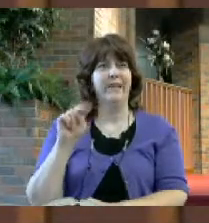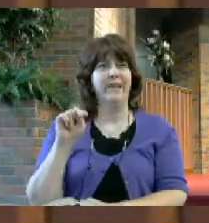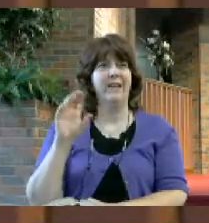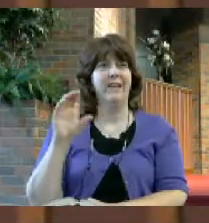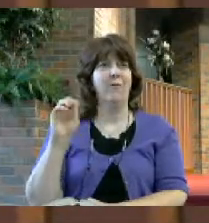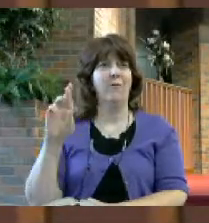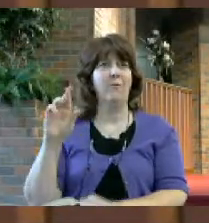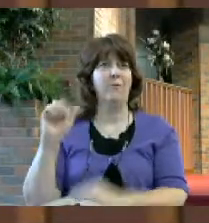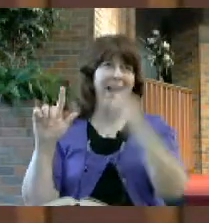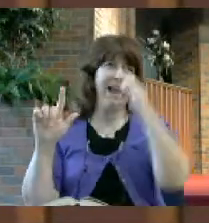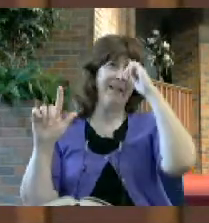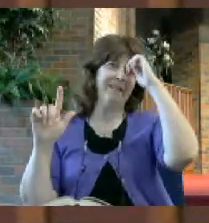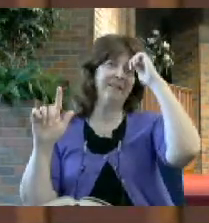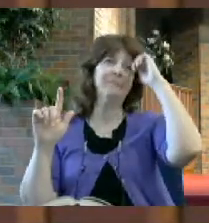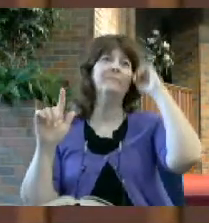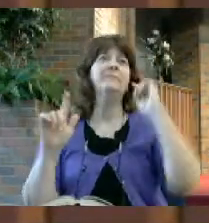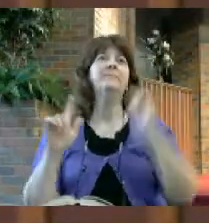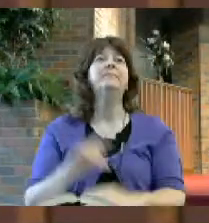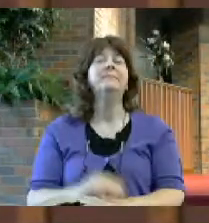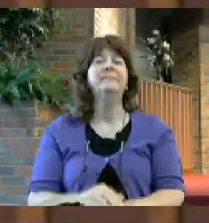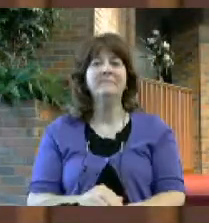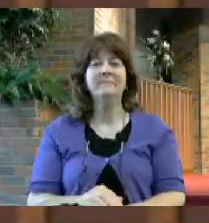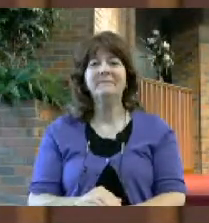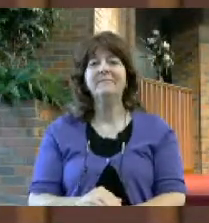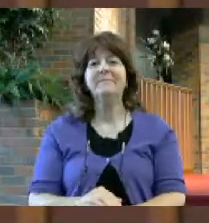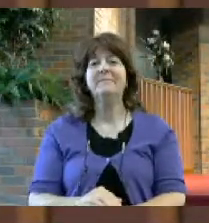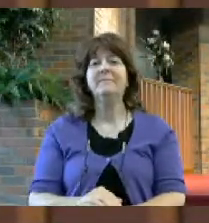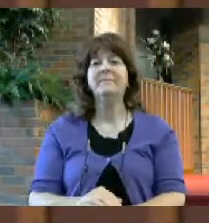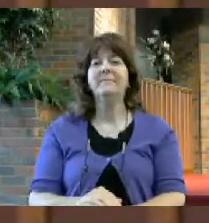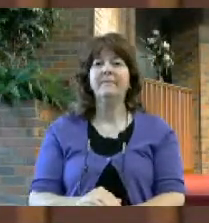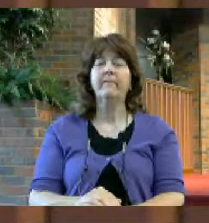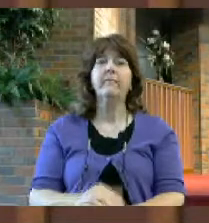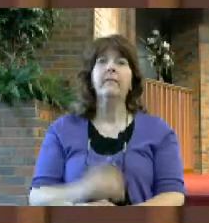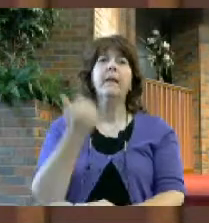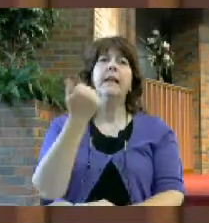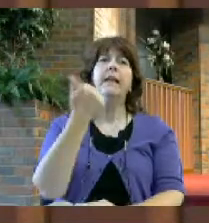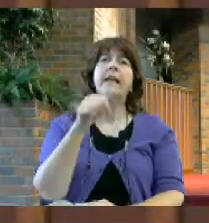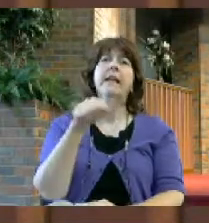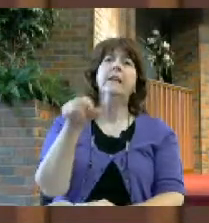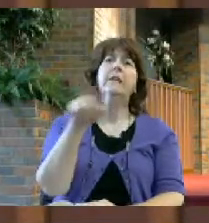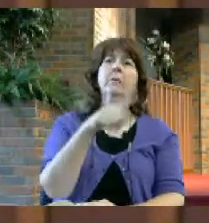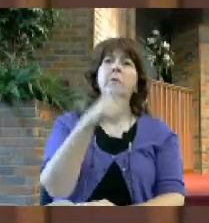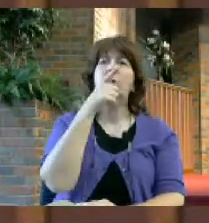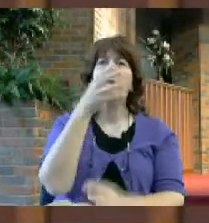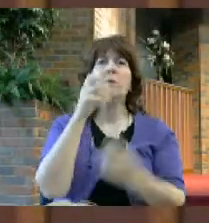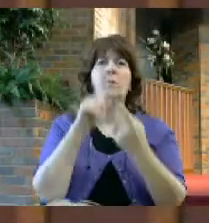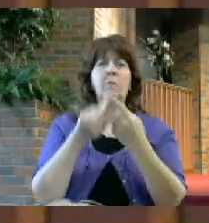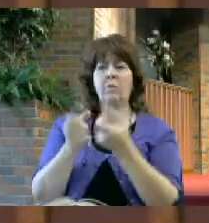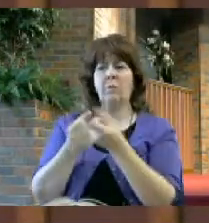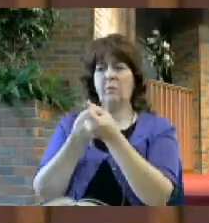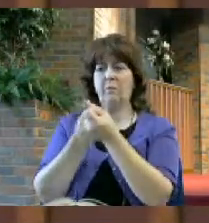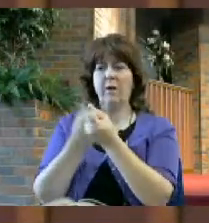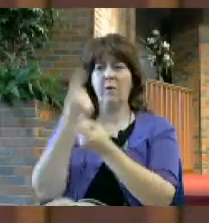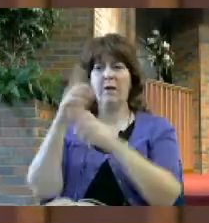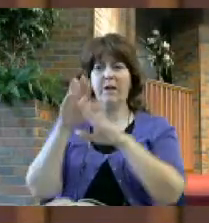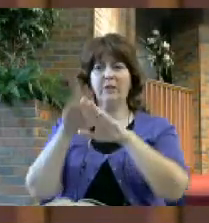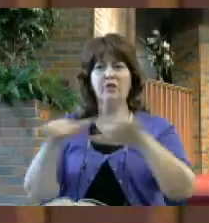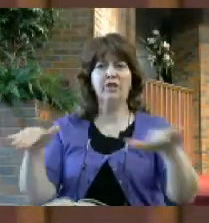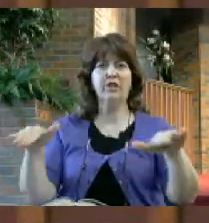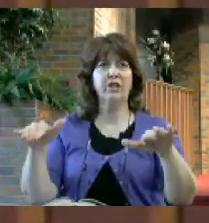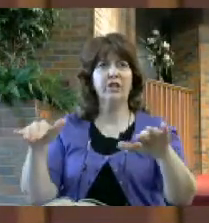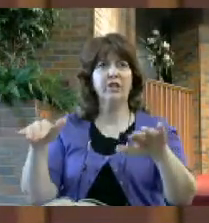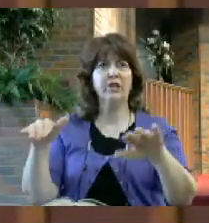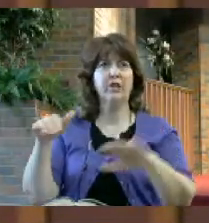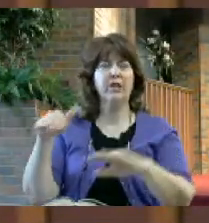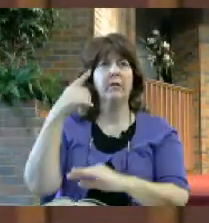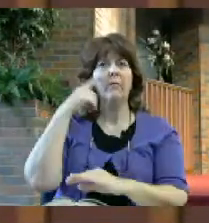If any of you would like to sponsor a child from Mololoa in Honduras, one of the main villages that we work with there, if you want to sponsor them